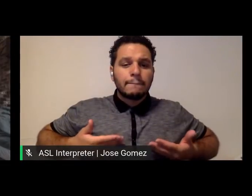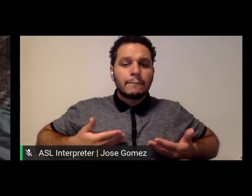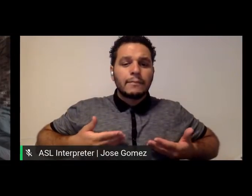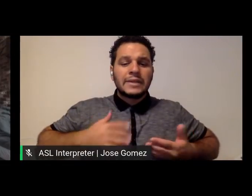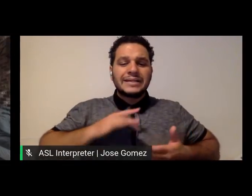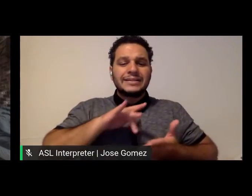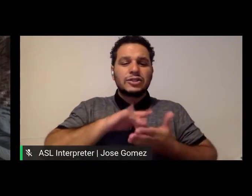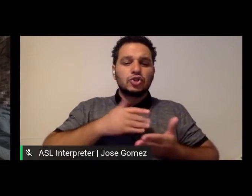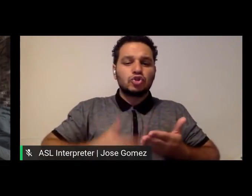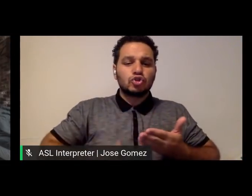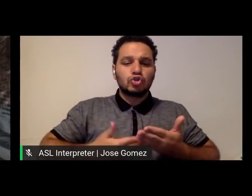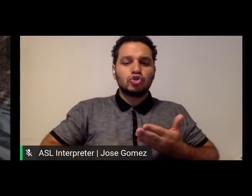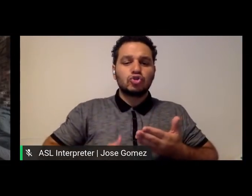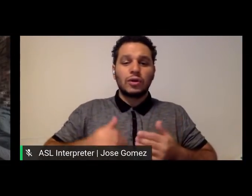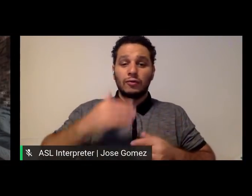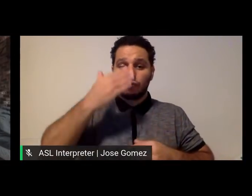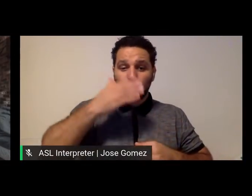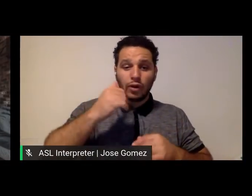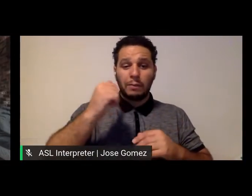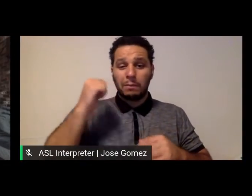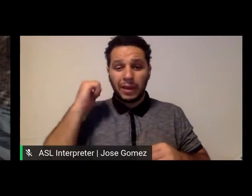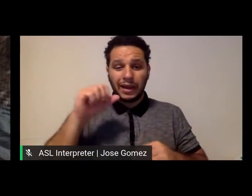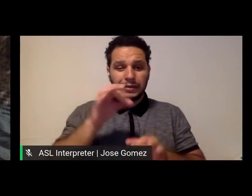center, front and back, your spine,